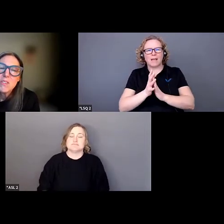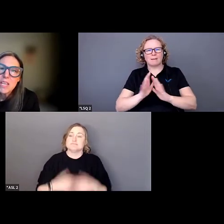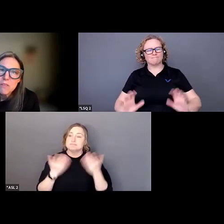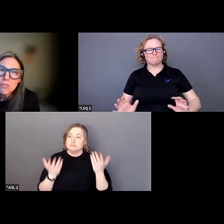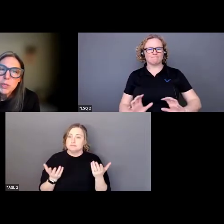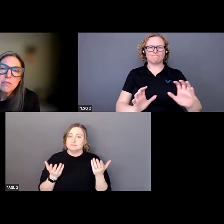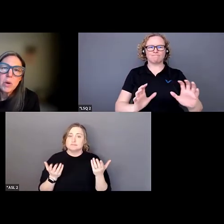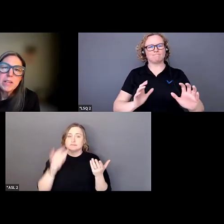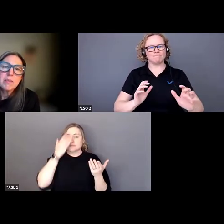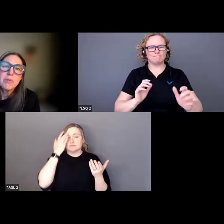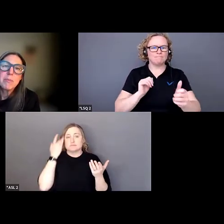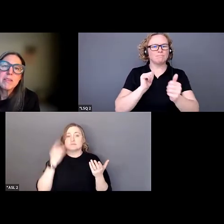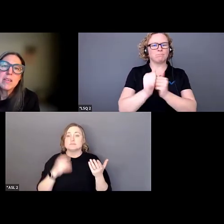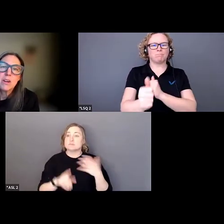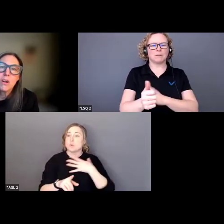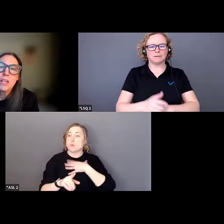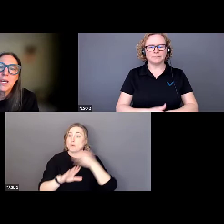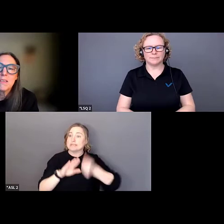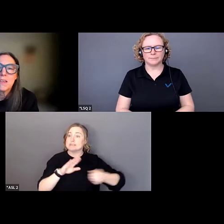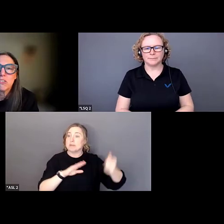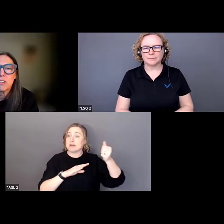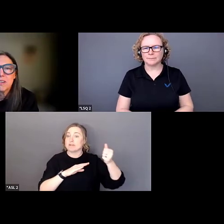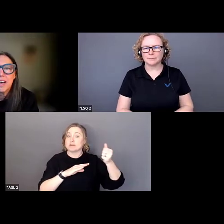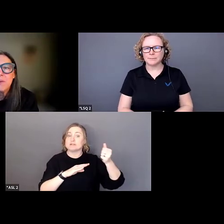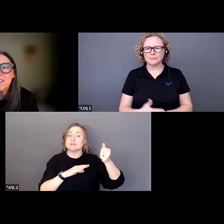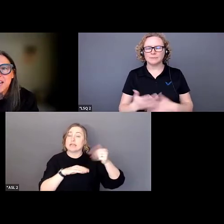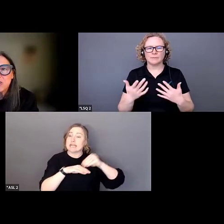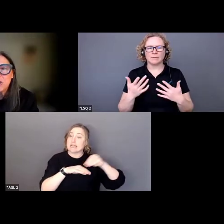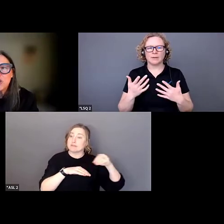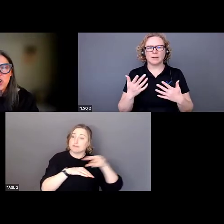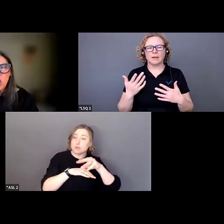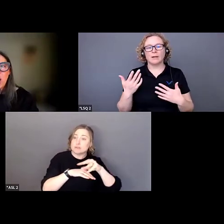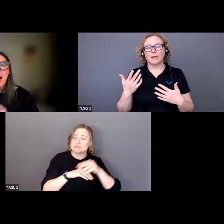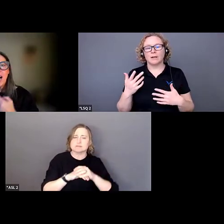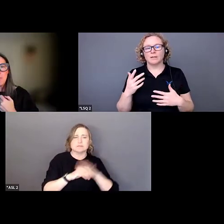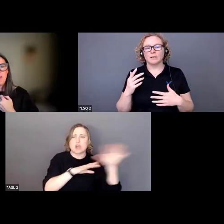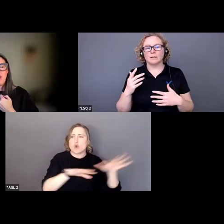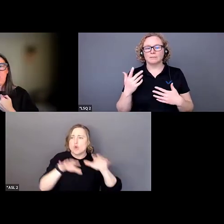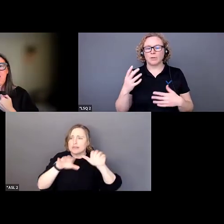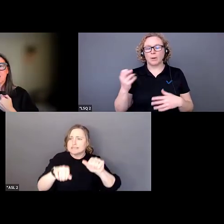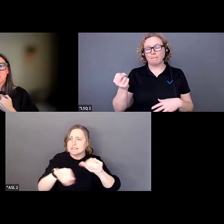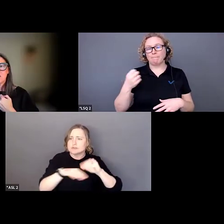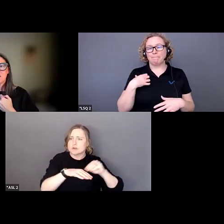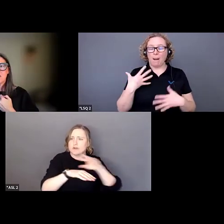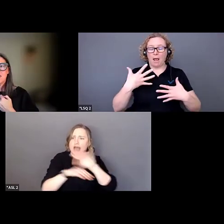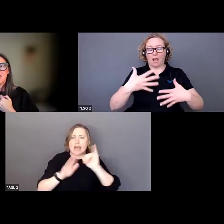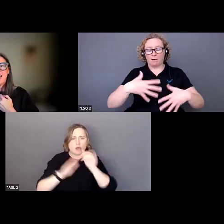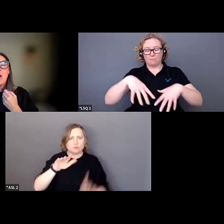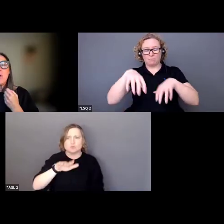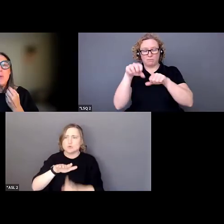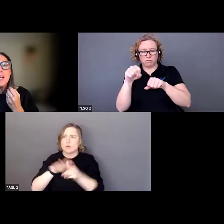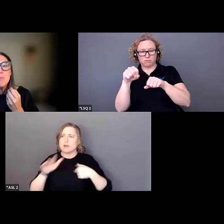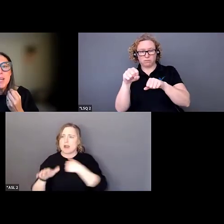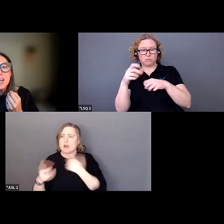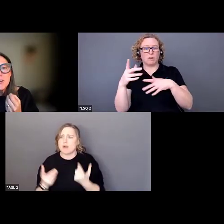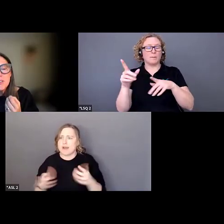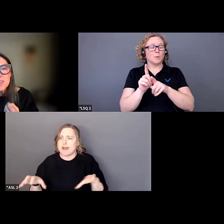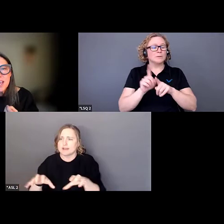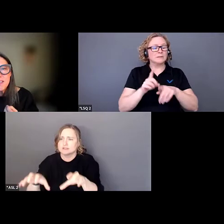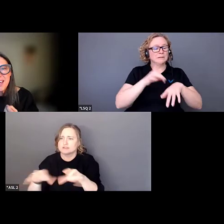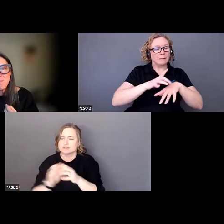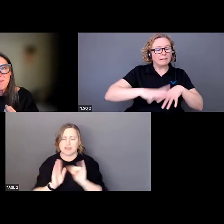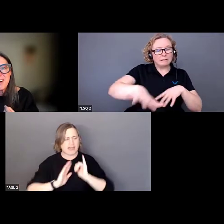How does the influence of white supremacy and colonization, how does it actually show up in our actions? How can we come